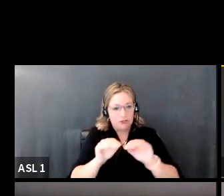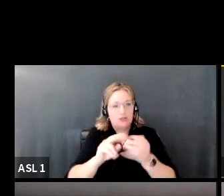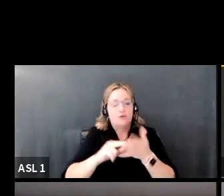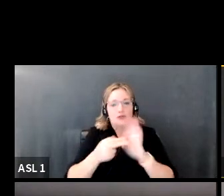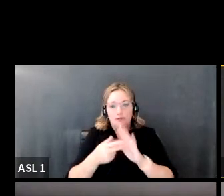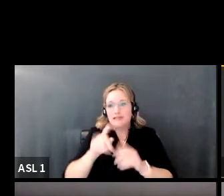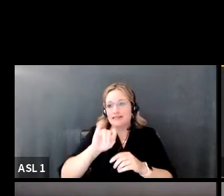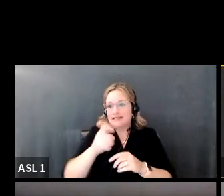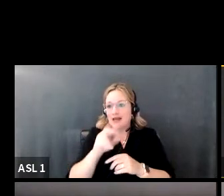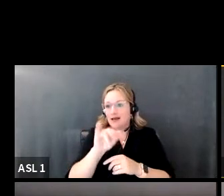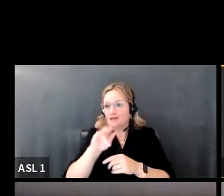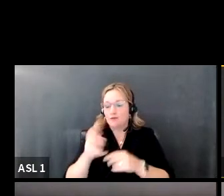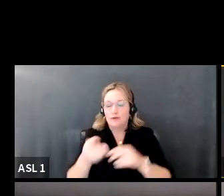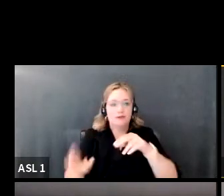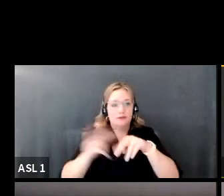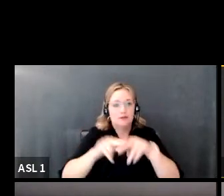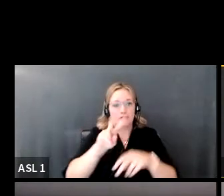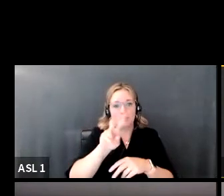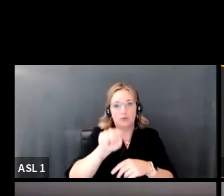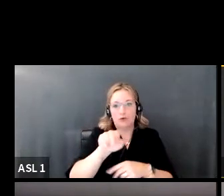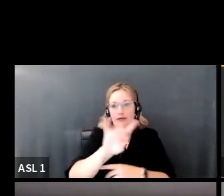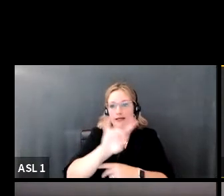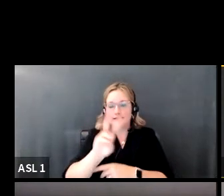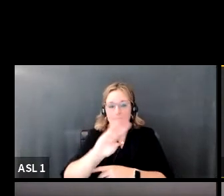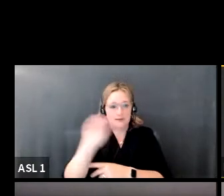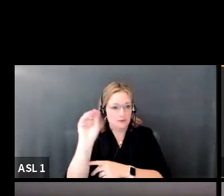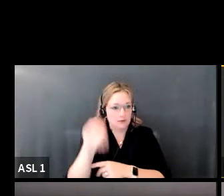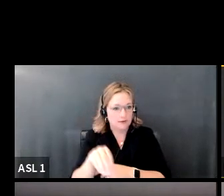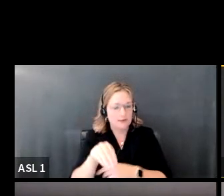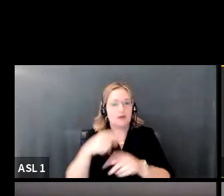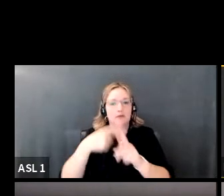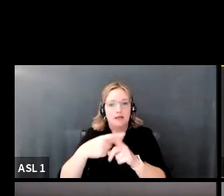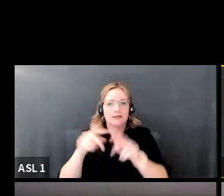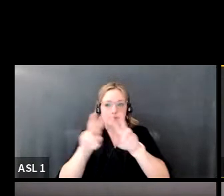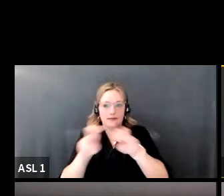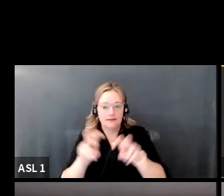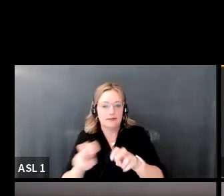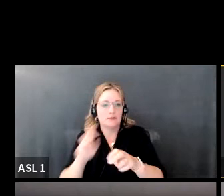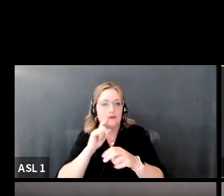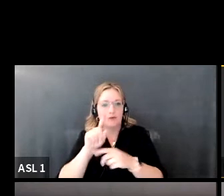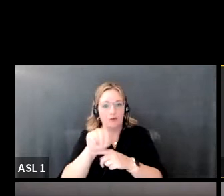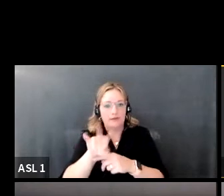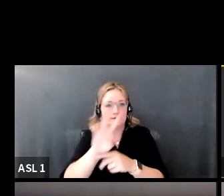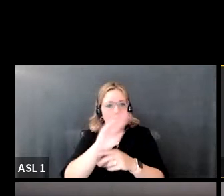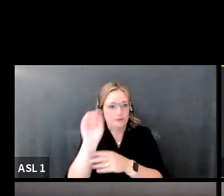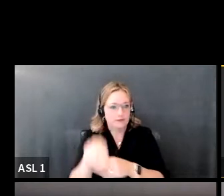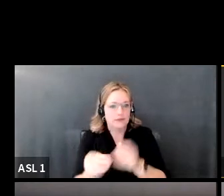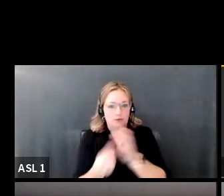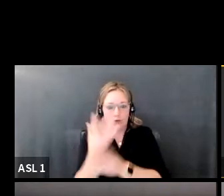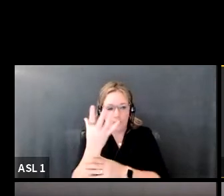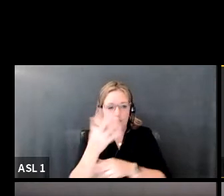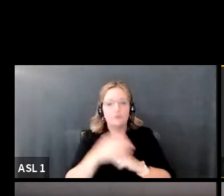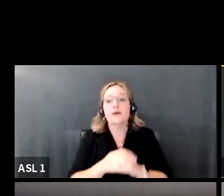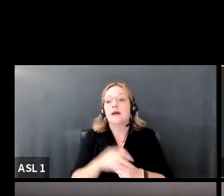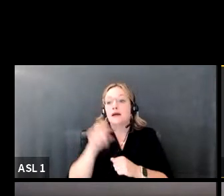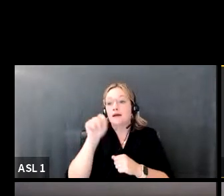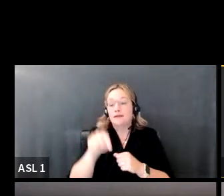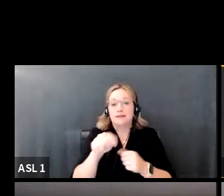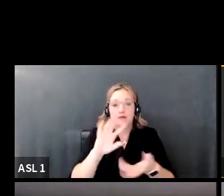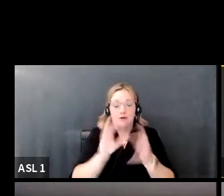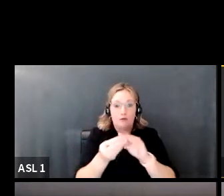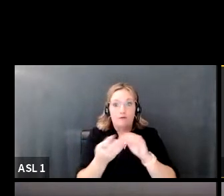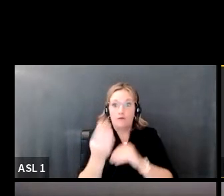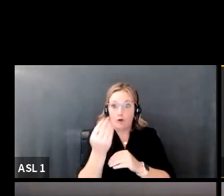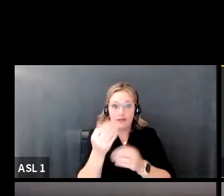increase of 2.86 plus an assessment growth of 1.7 percent clearly an increase of 14 million